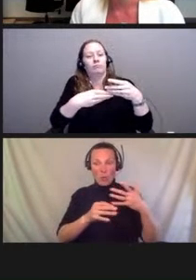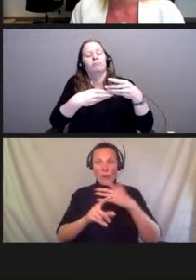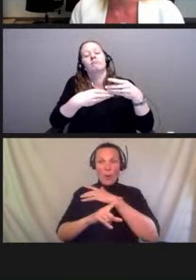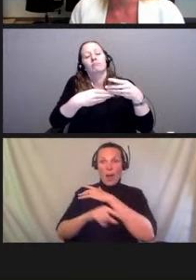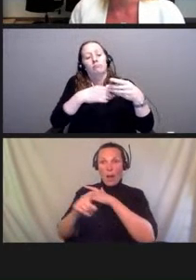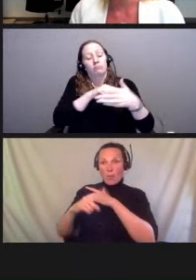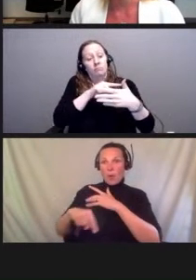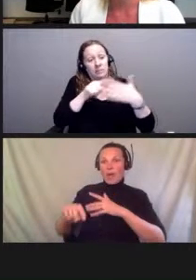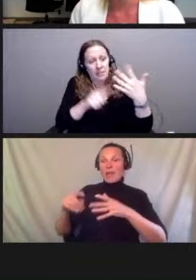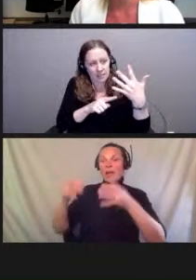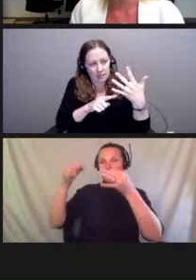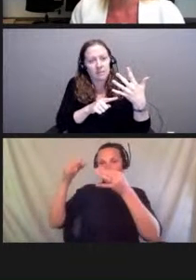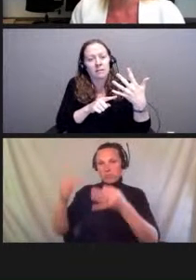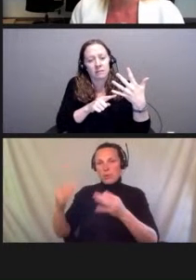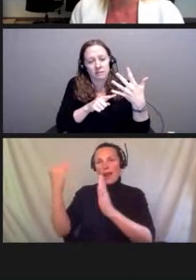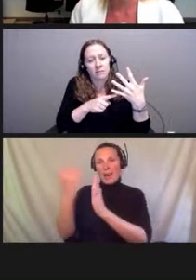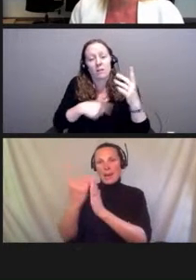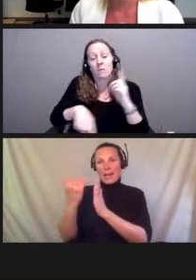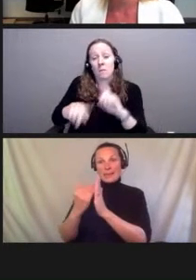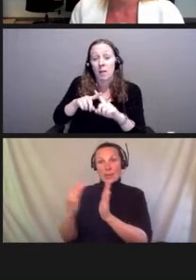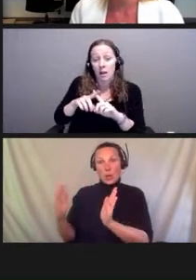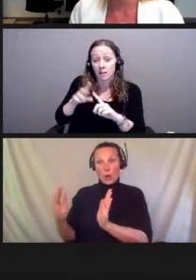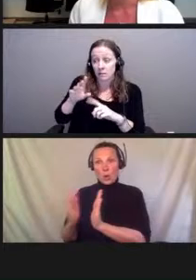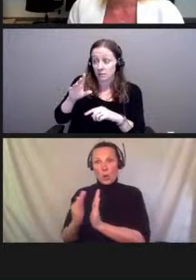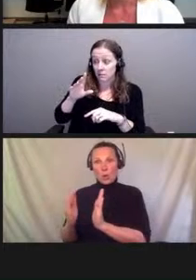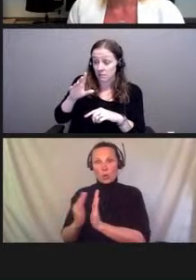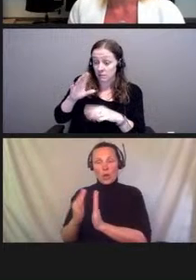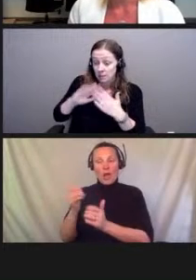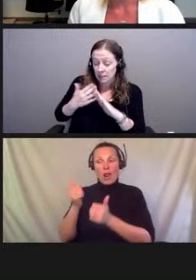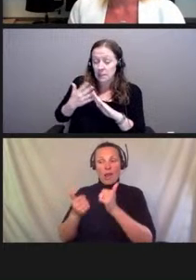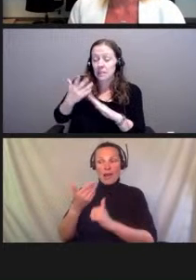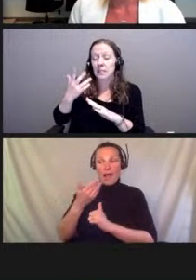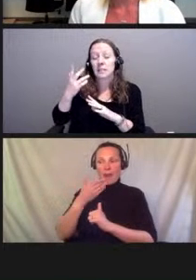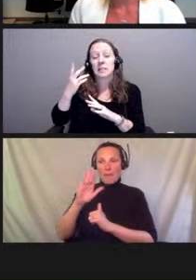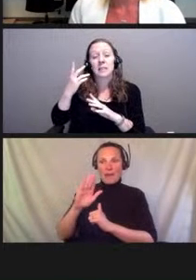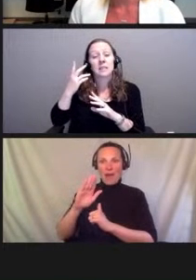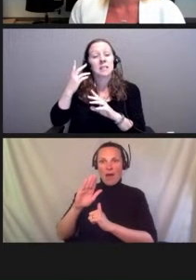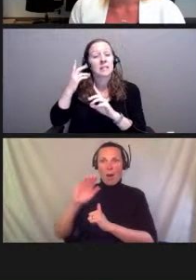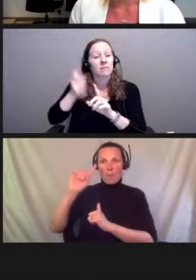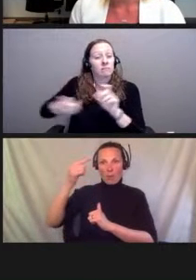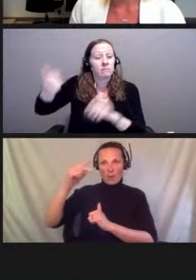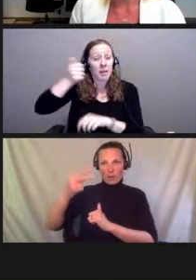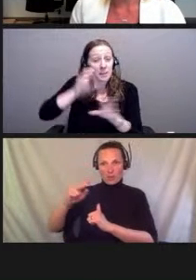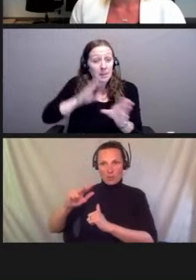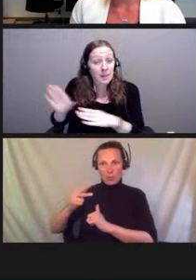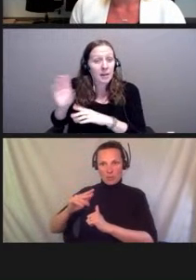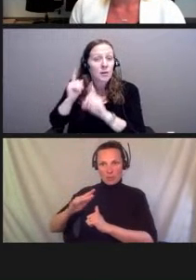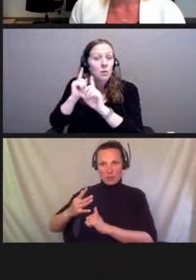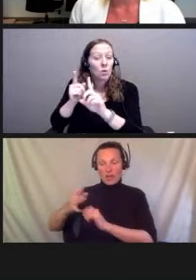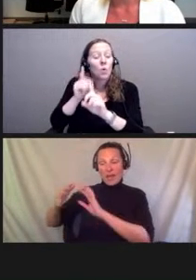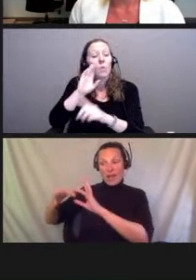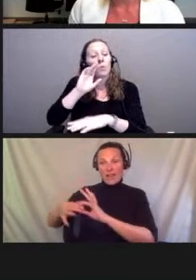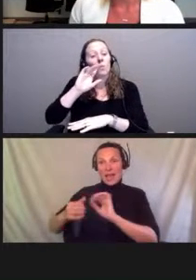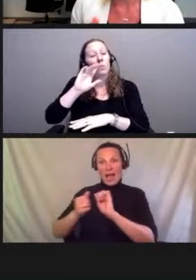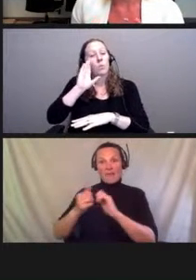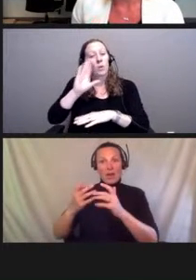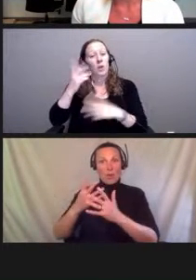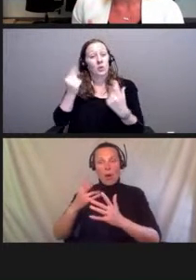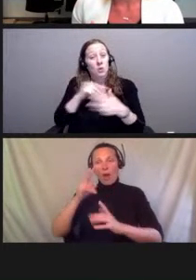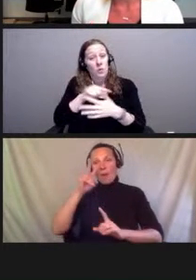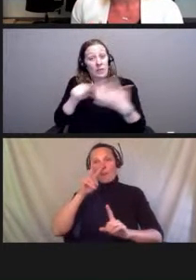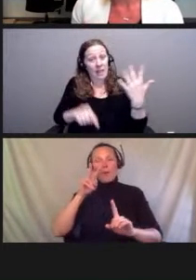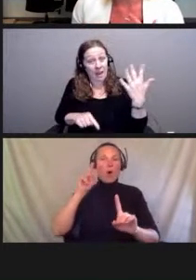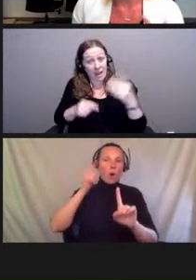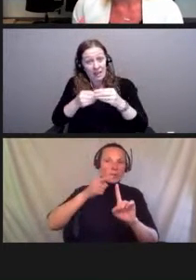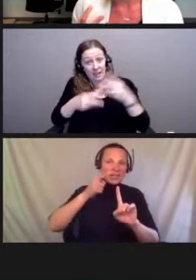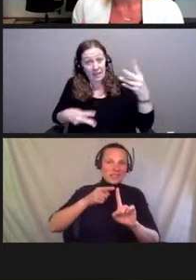the master plan's vision, guiding principles and goals will be developed. And so they'll be grouped into one of 3 categories, and we're going to use them to build